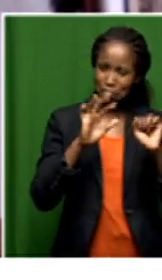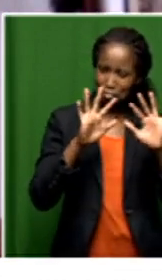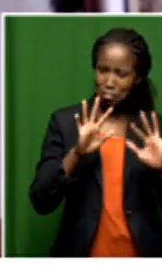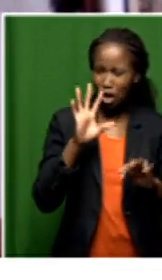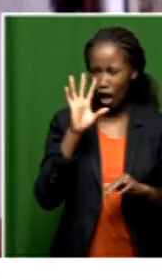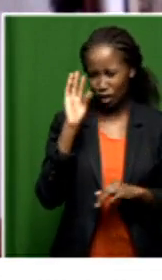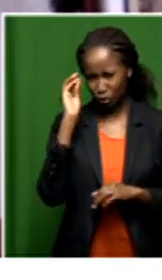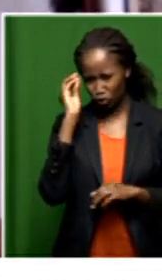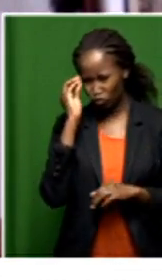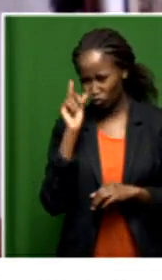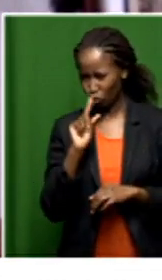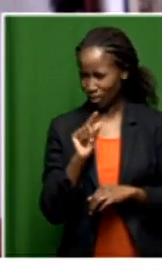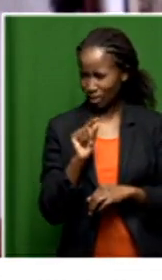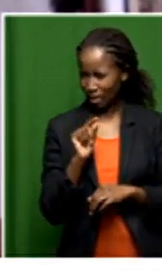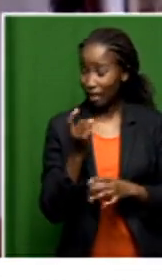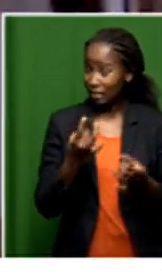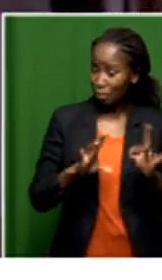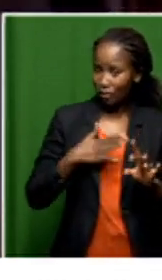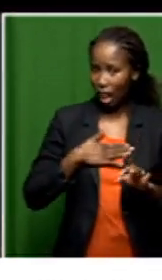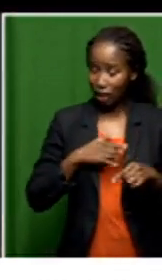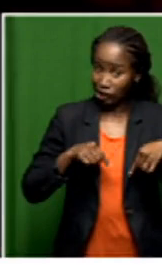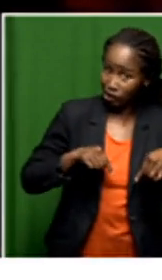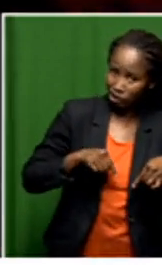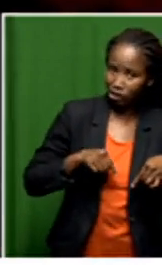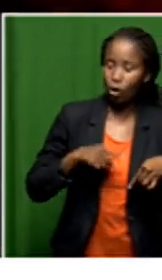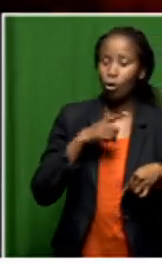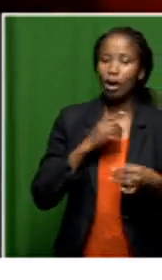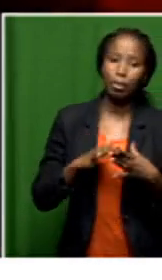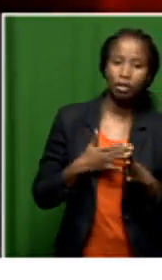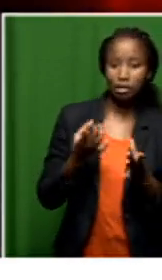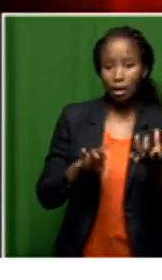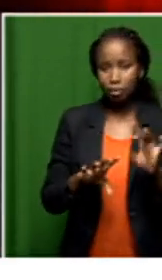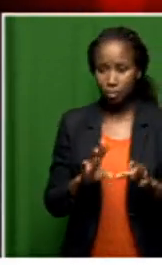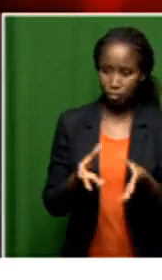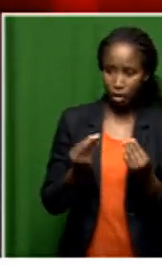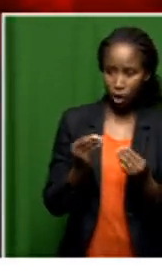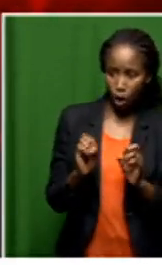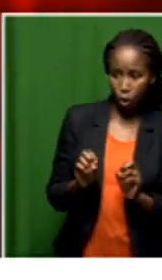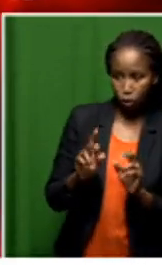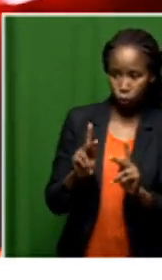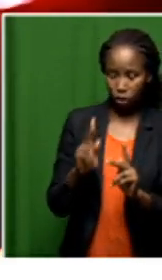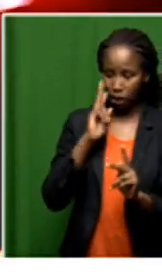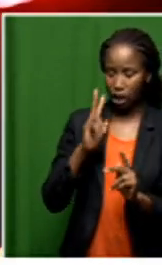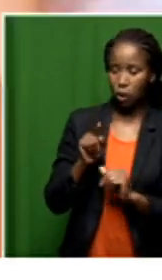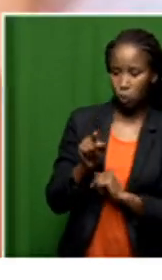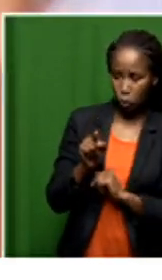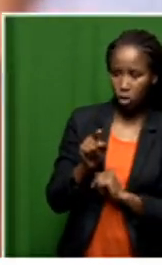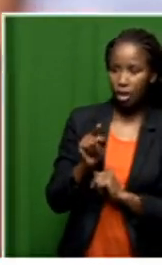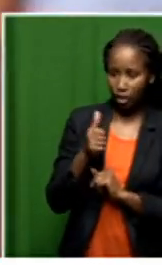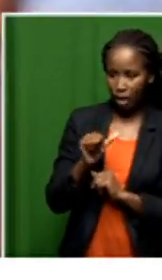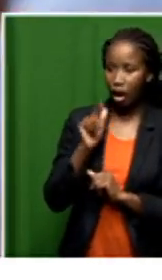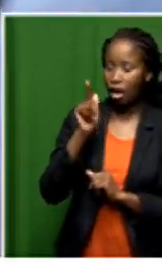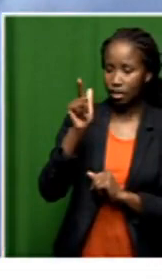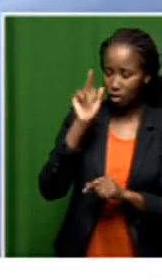interesting, and sometimes a little scary, because there's opportunities that knock on your door and you realize that you're also just a human being